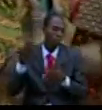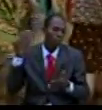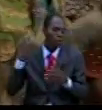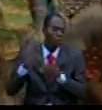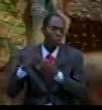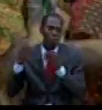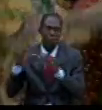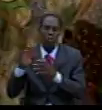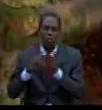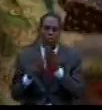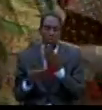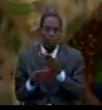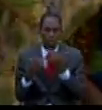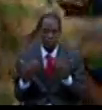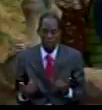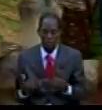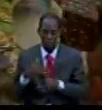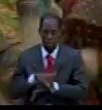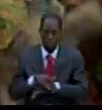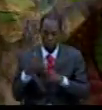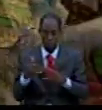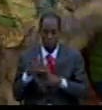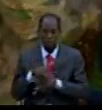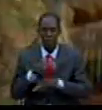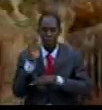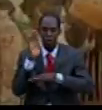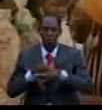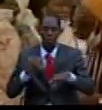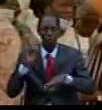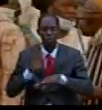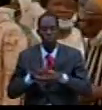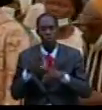Tonight, call upon the name of the Lord.